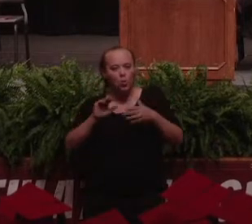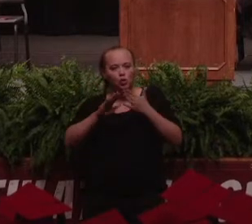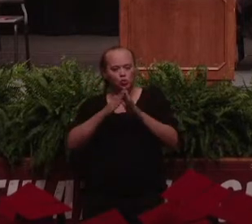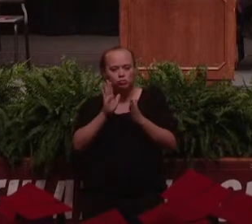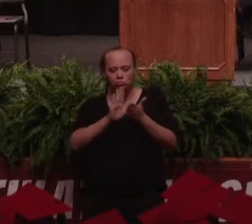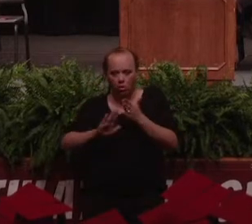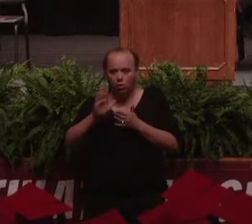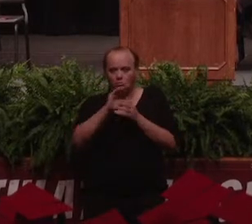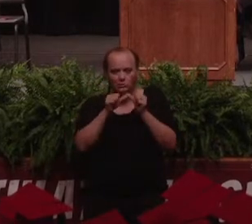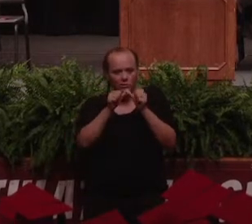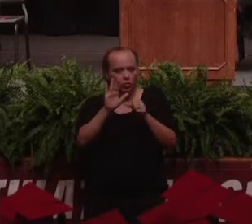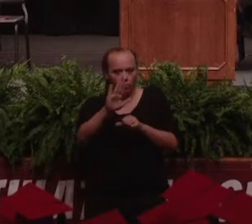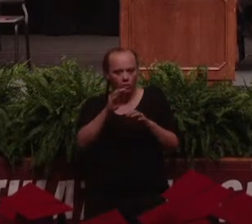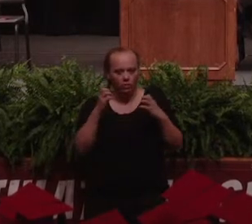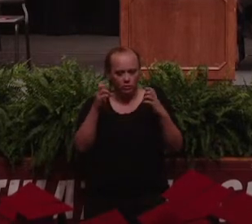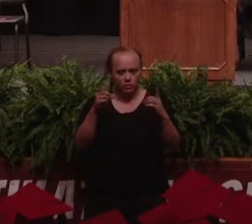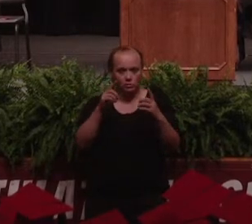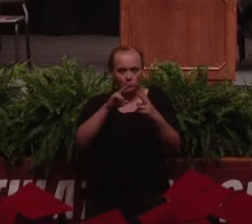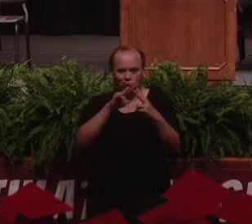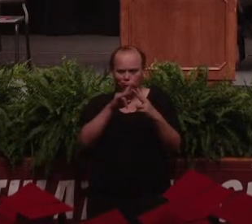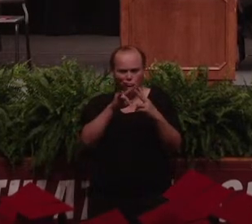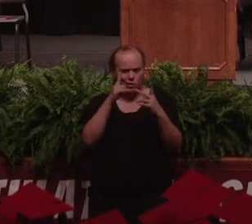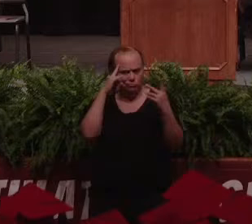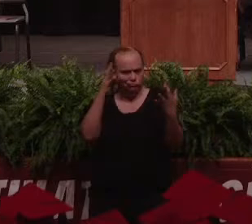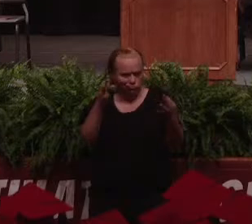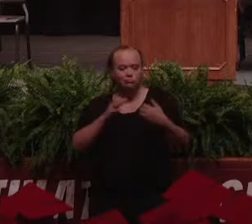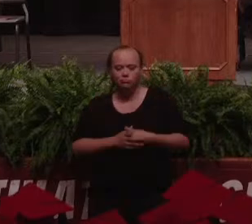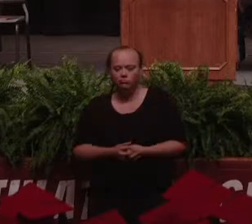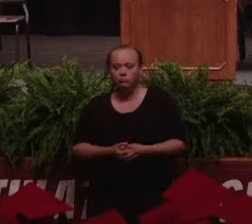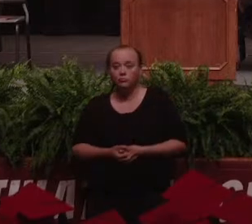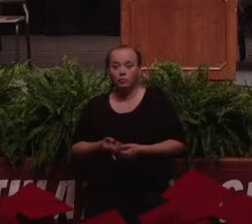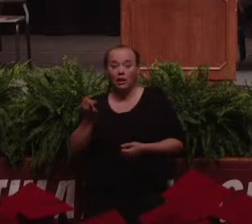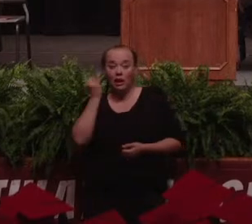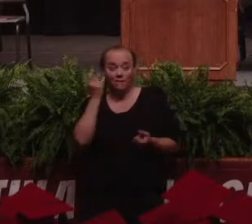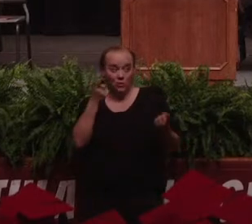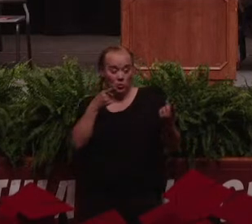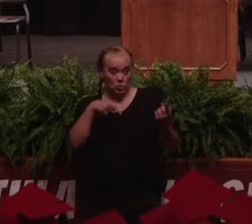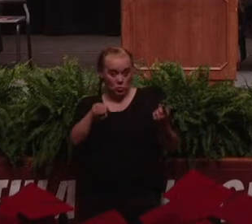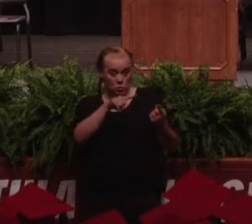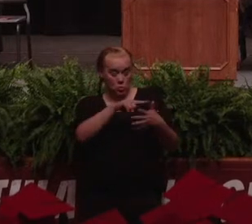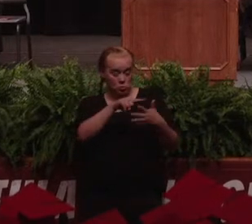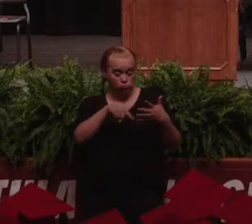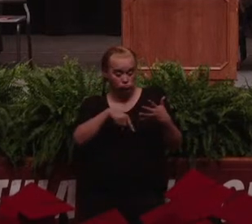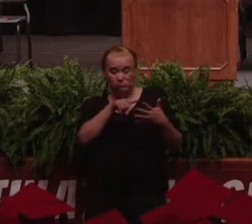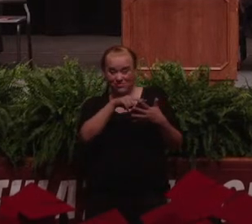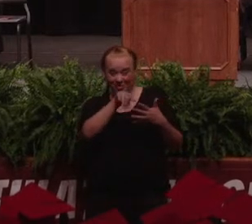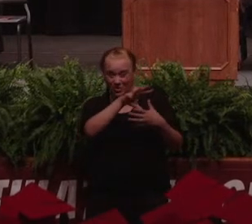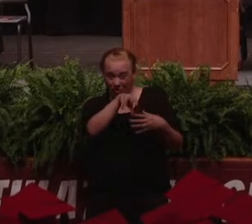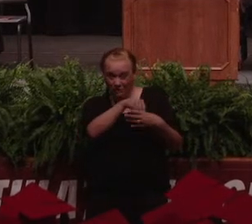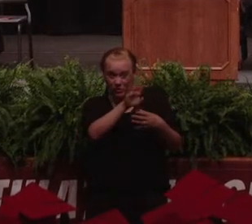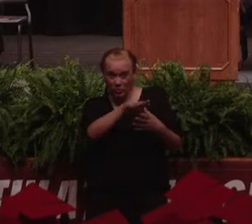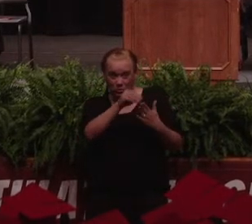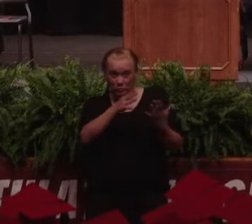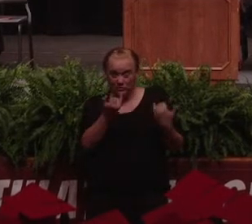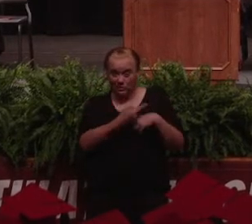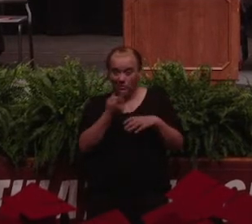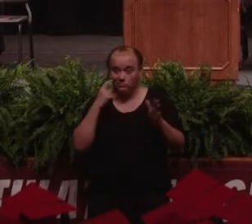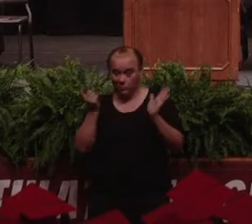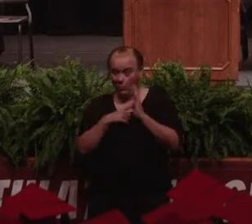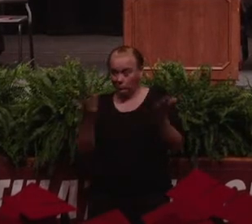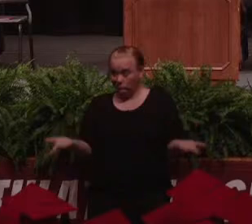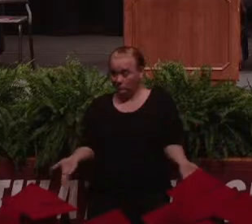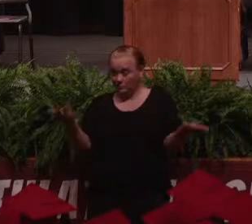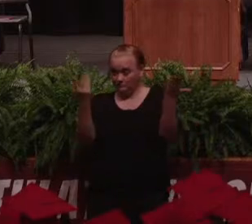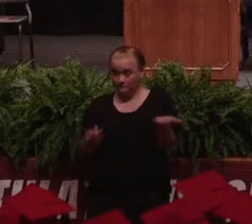to further their education in either path they choose. If you are one of these students today, please stand to be